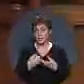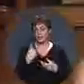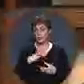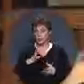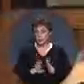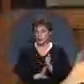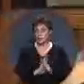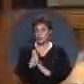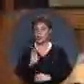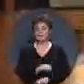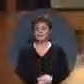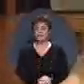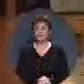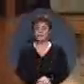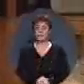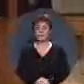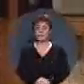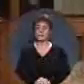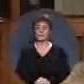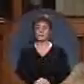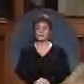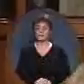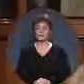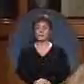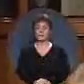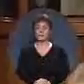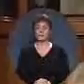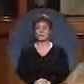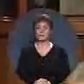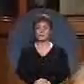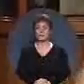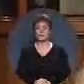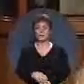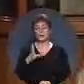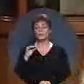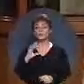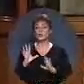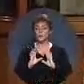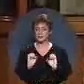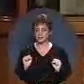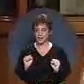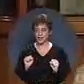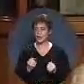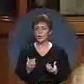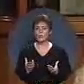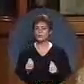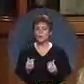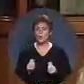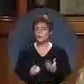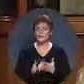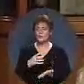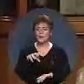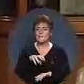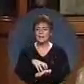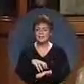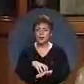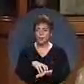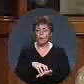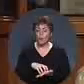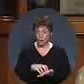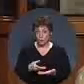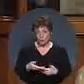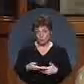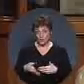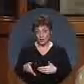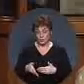Cowichan. Mr. Speaker, where are the new homes? We are coming up to a critical time. The ice roads